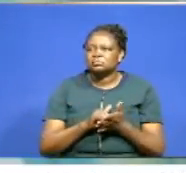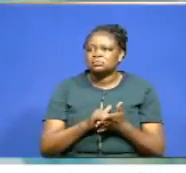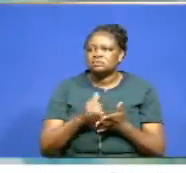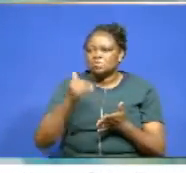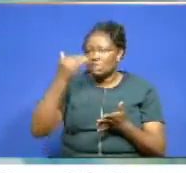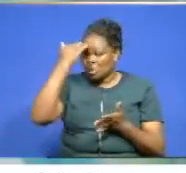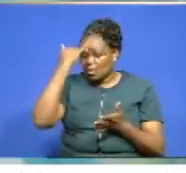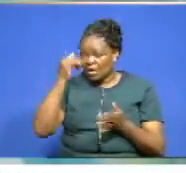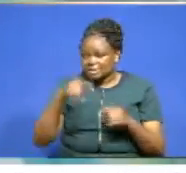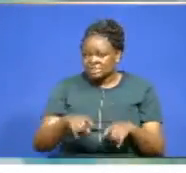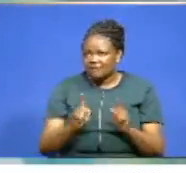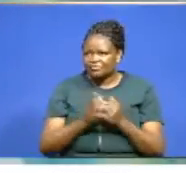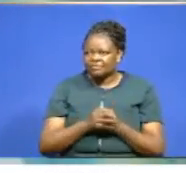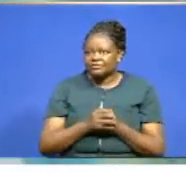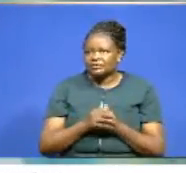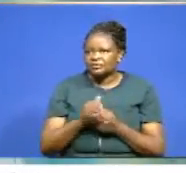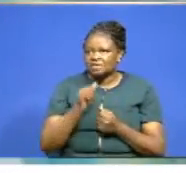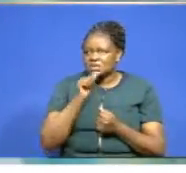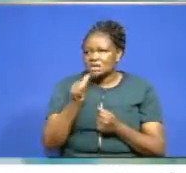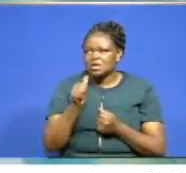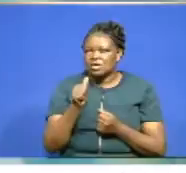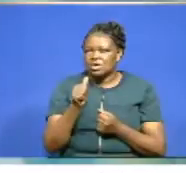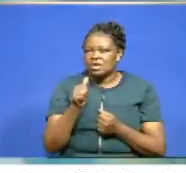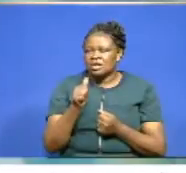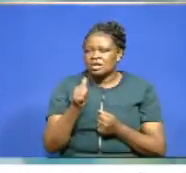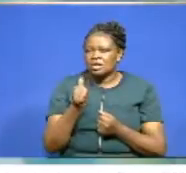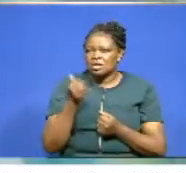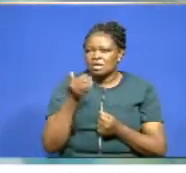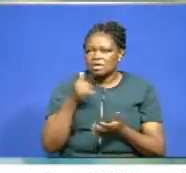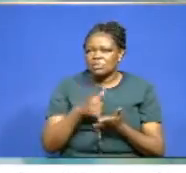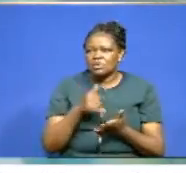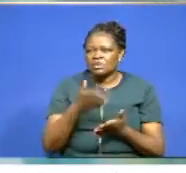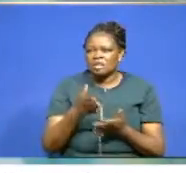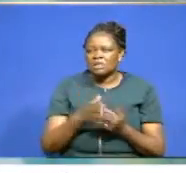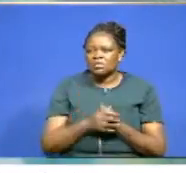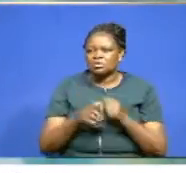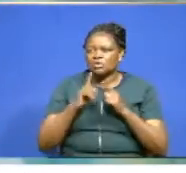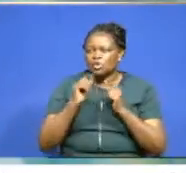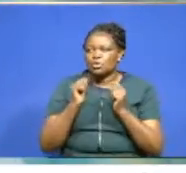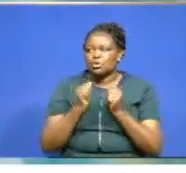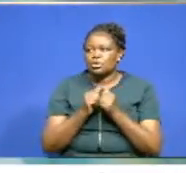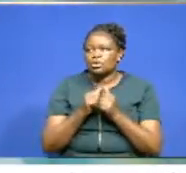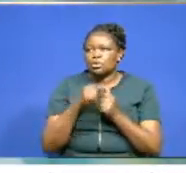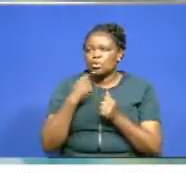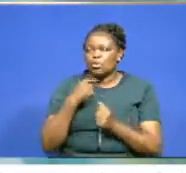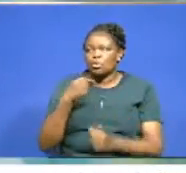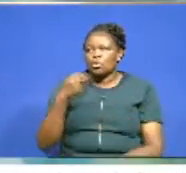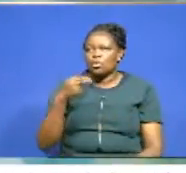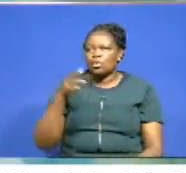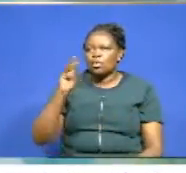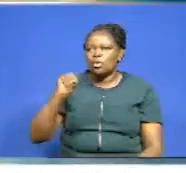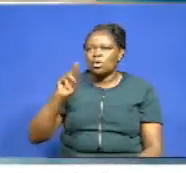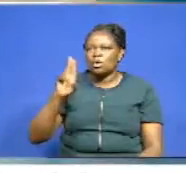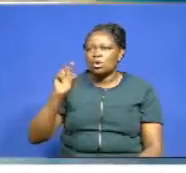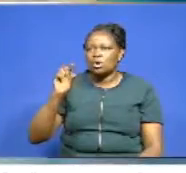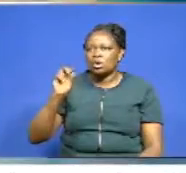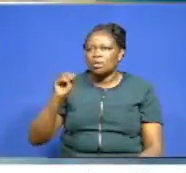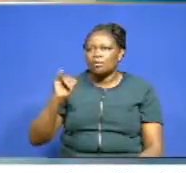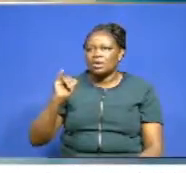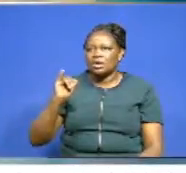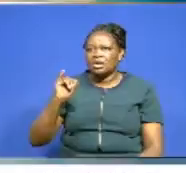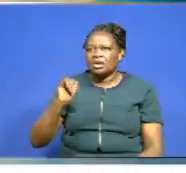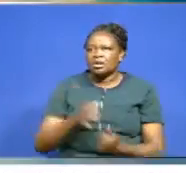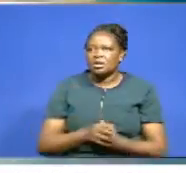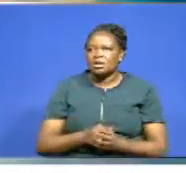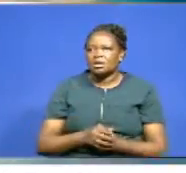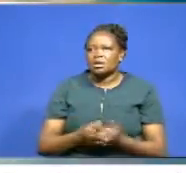he was, you know, he was not in Cameroon himself. Speaking of none other than Humphrey Mugendi, thank you very much, Humphrey.